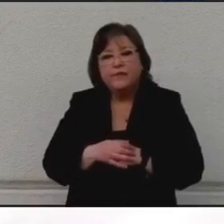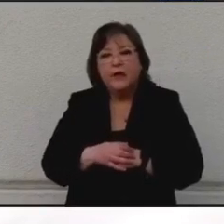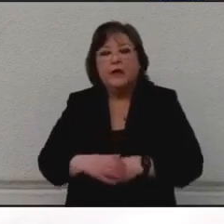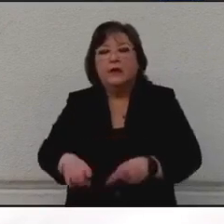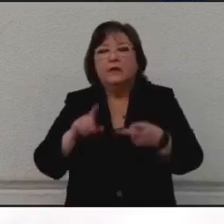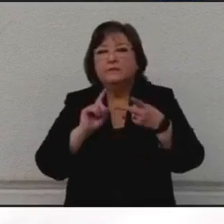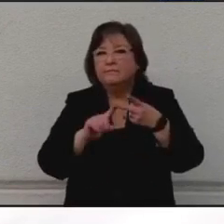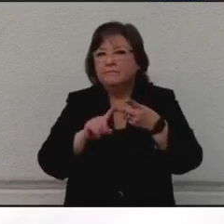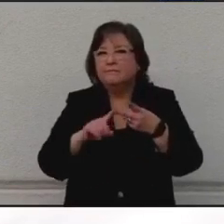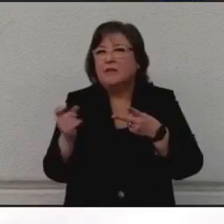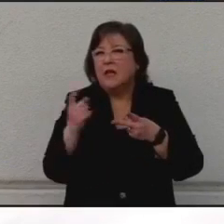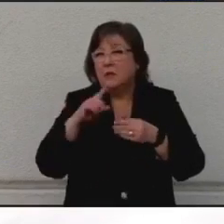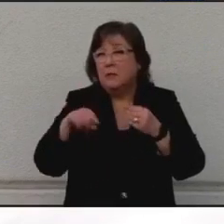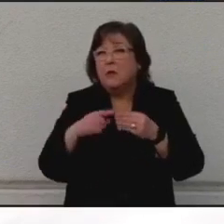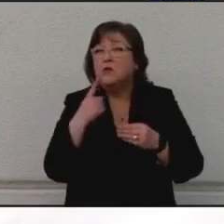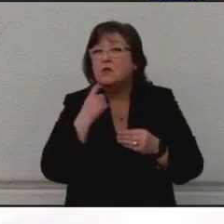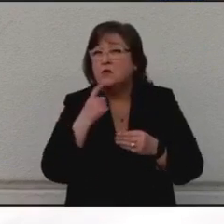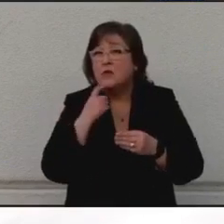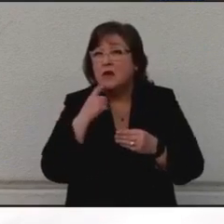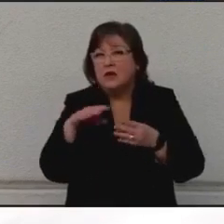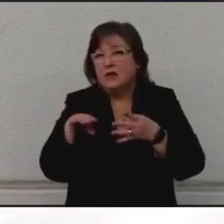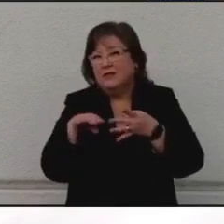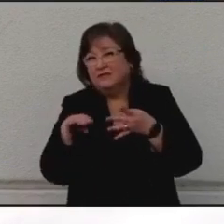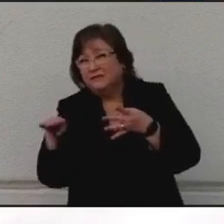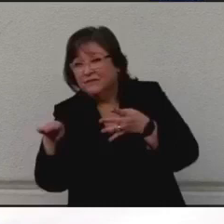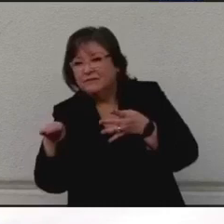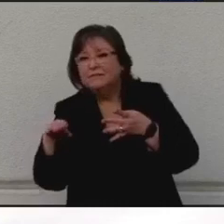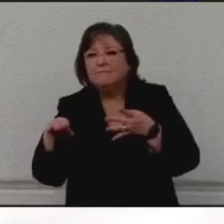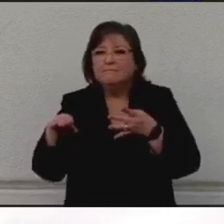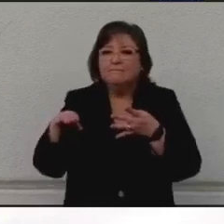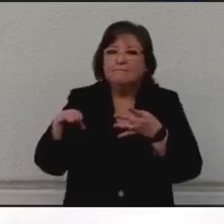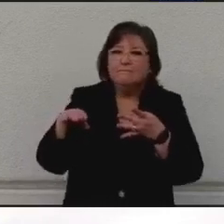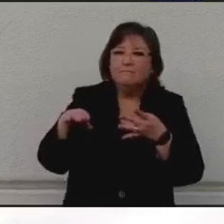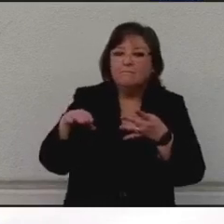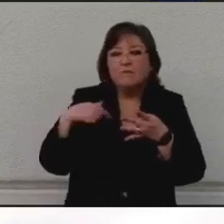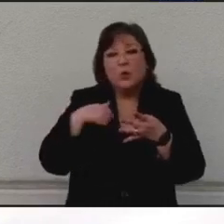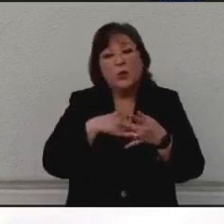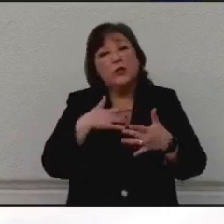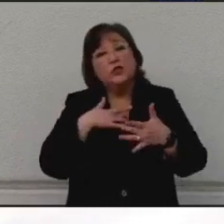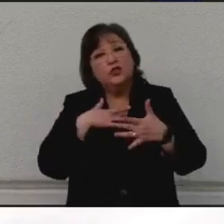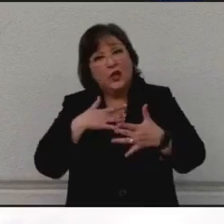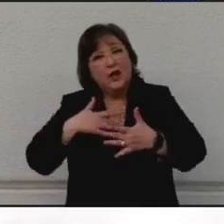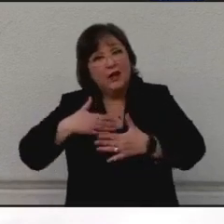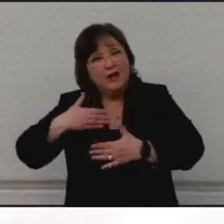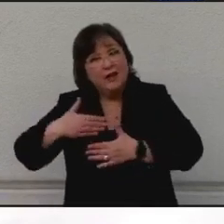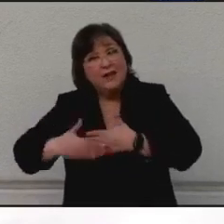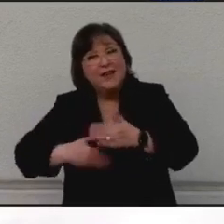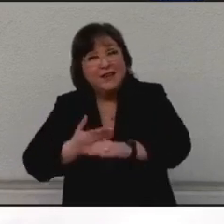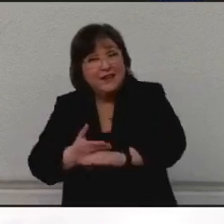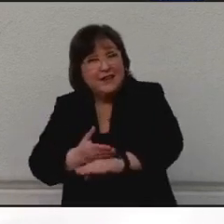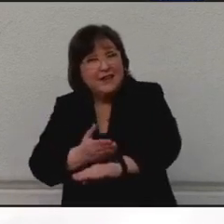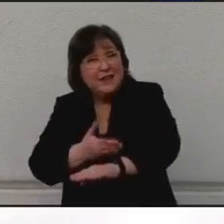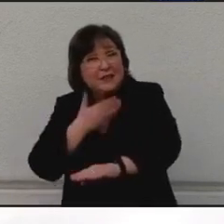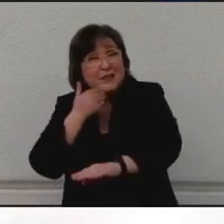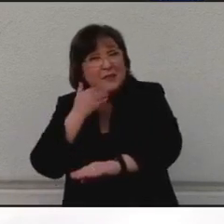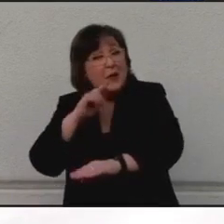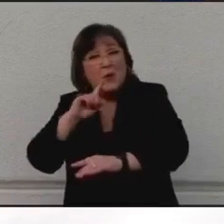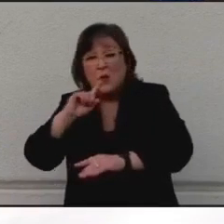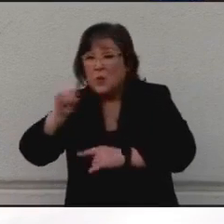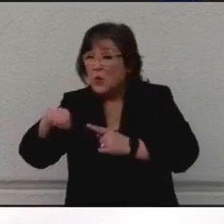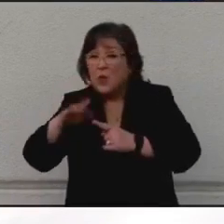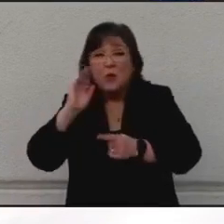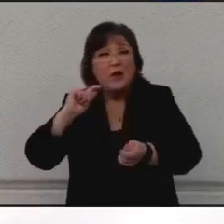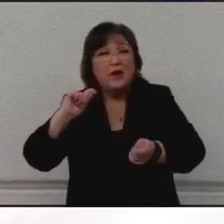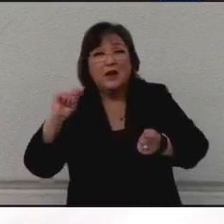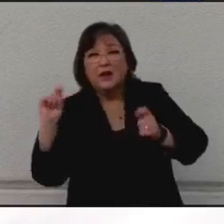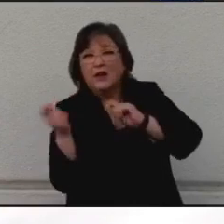difficult to know. We're trending in the right direction. We don't know when we'll get there. In large part, Santa Clara County, as of now, is